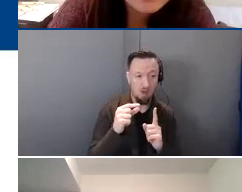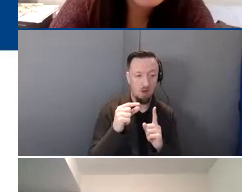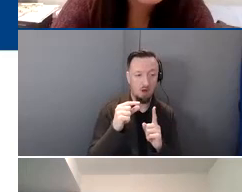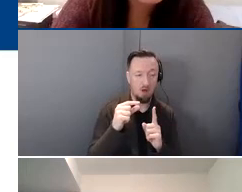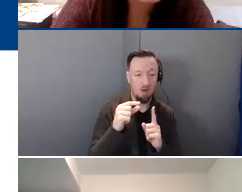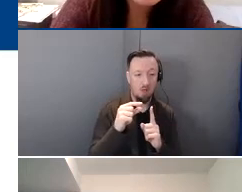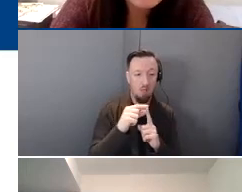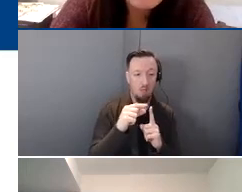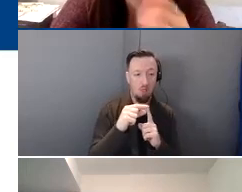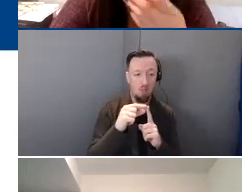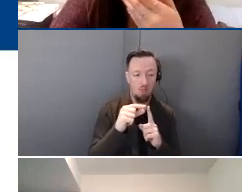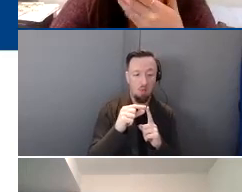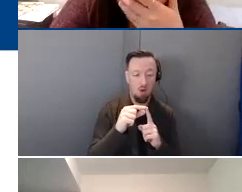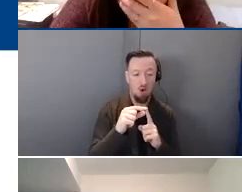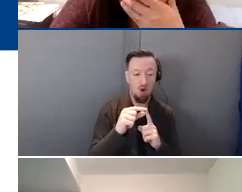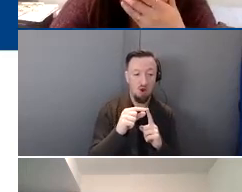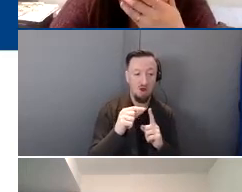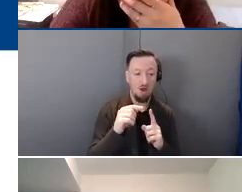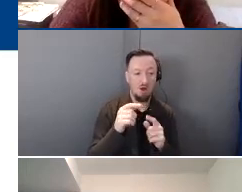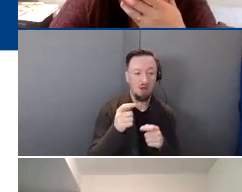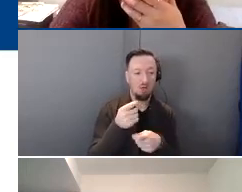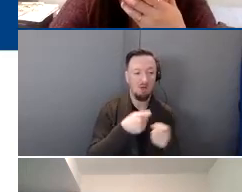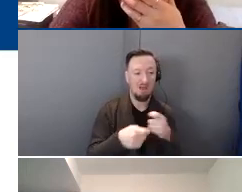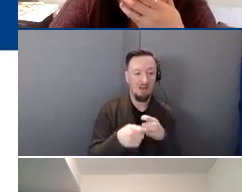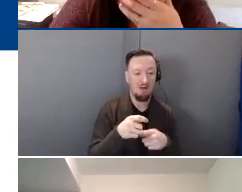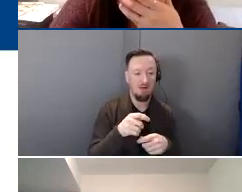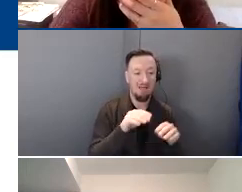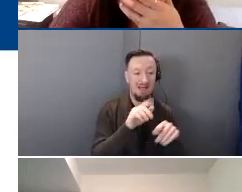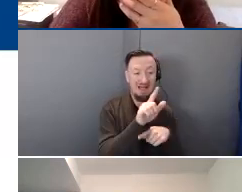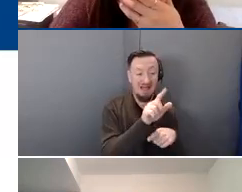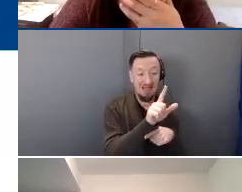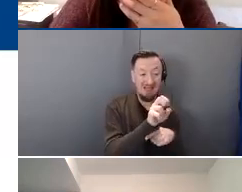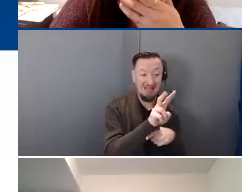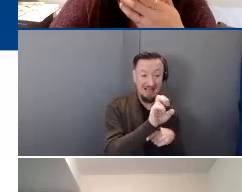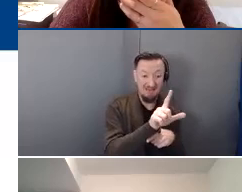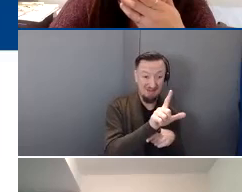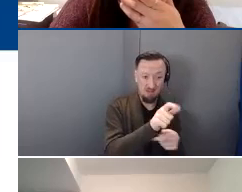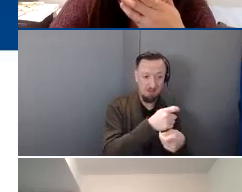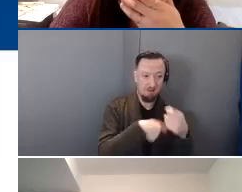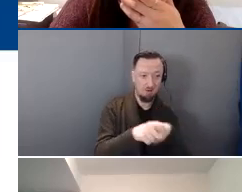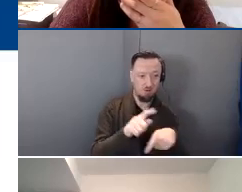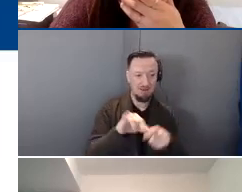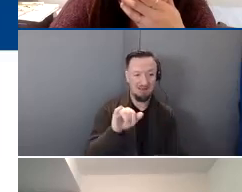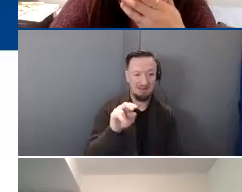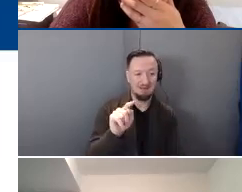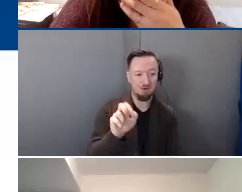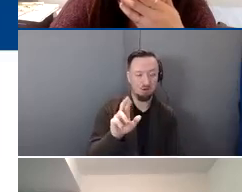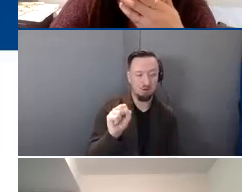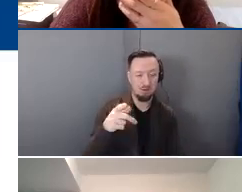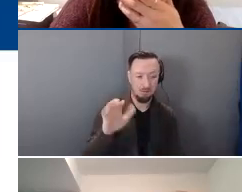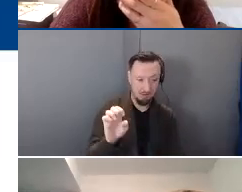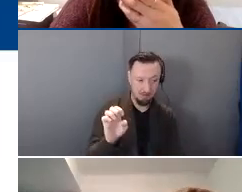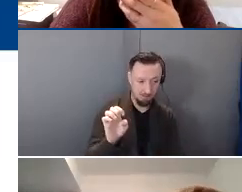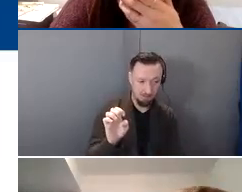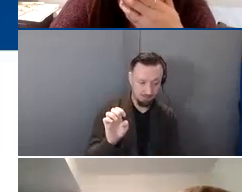to include inner space. And so, for example, we've got the 22600 arthrodesis posterior